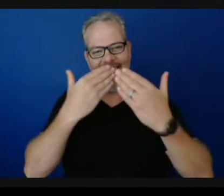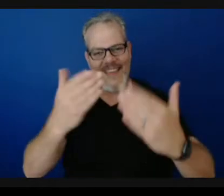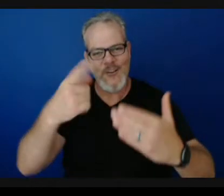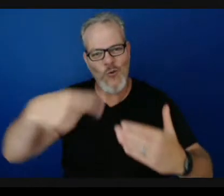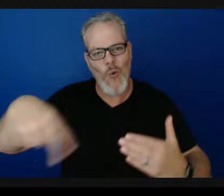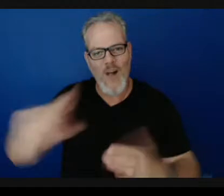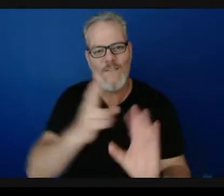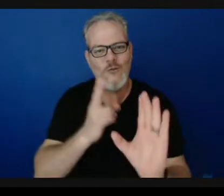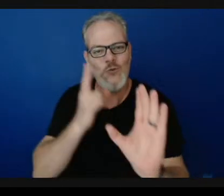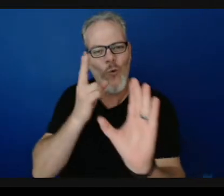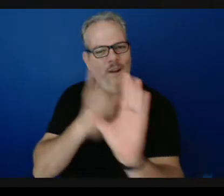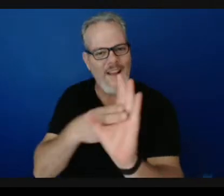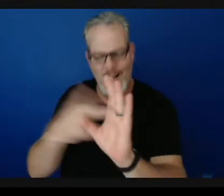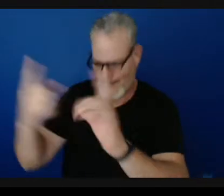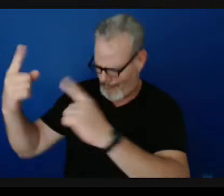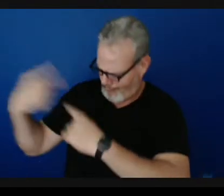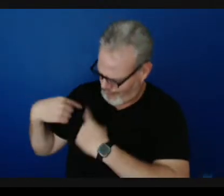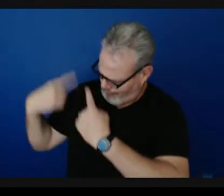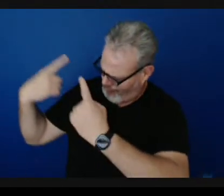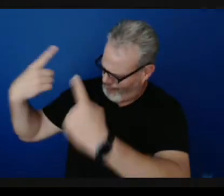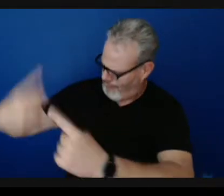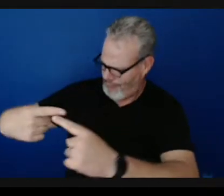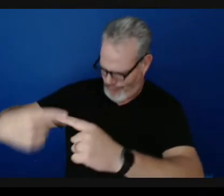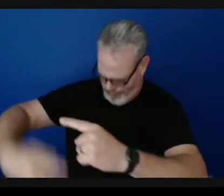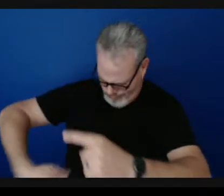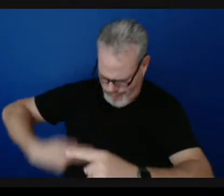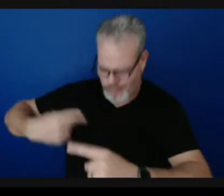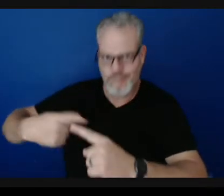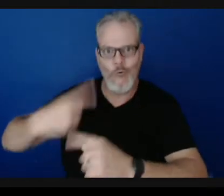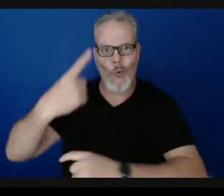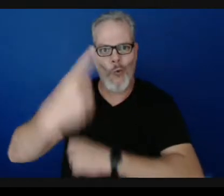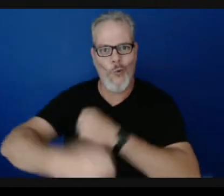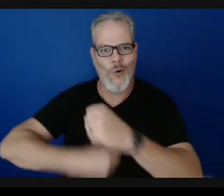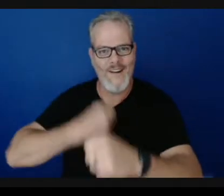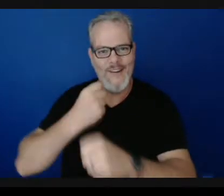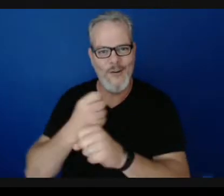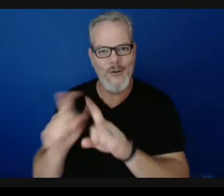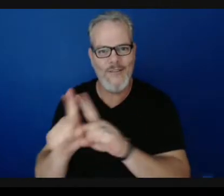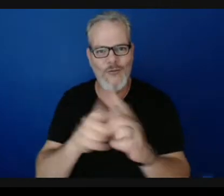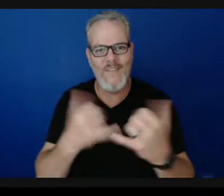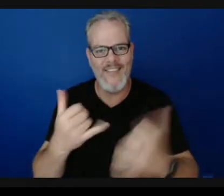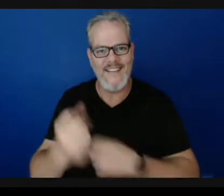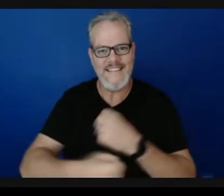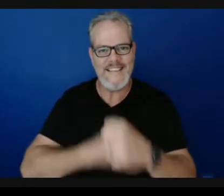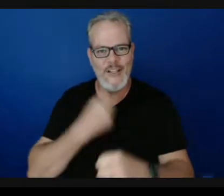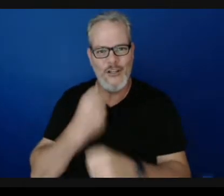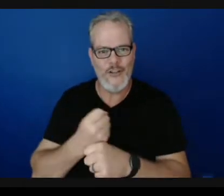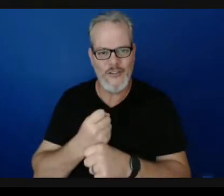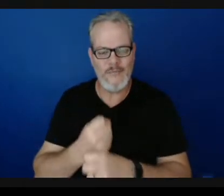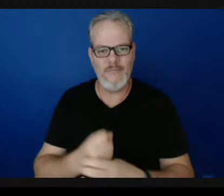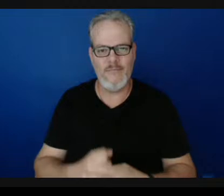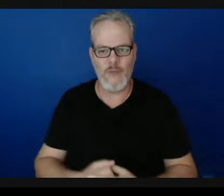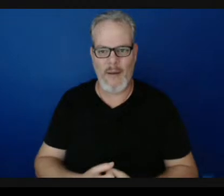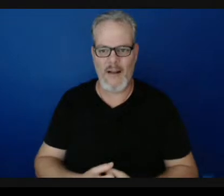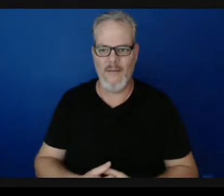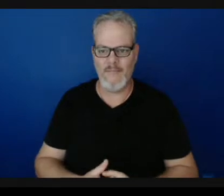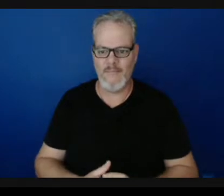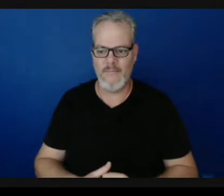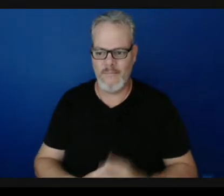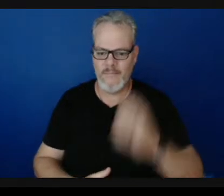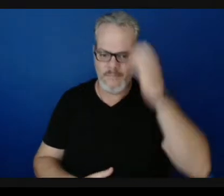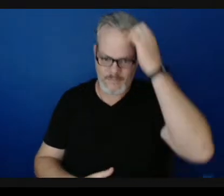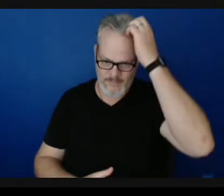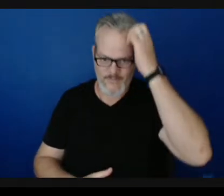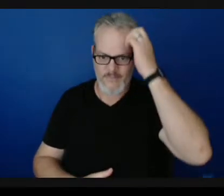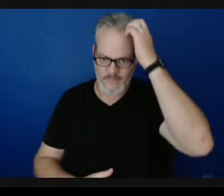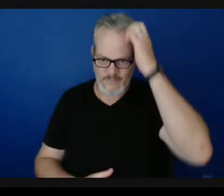all last year as well as this year as we start off. And let's go up to the park. As we've just been covering, there's